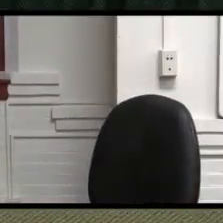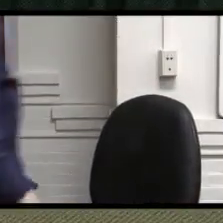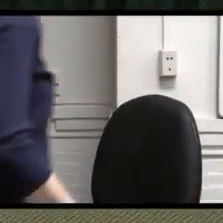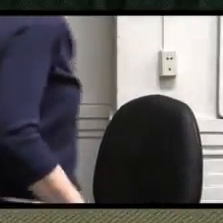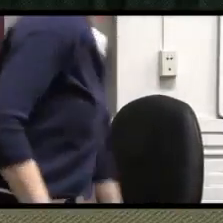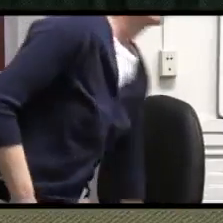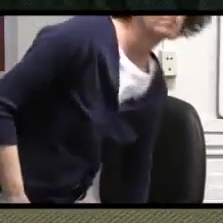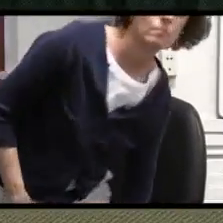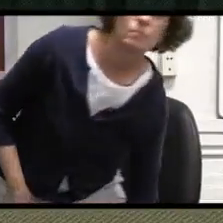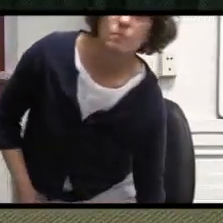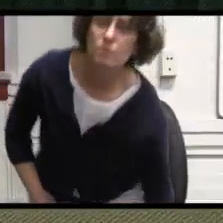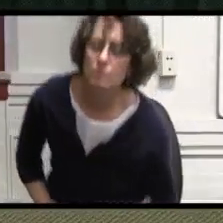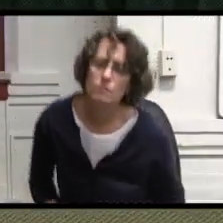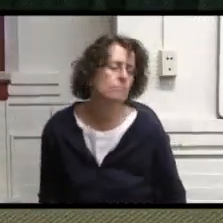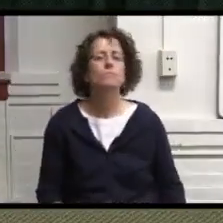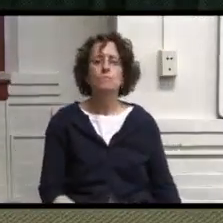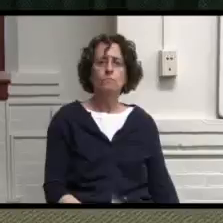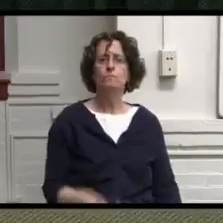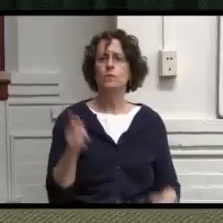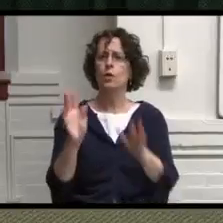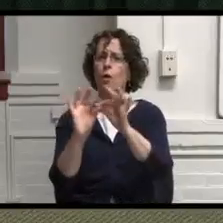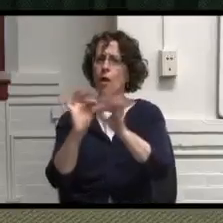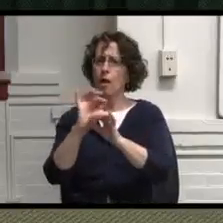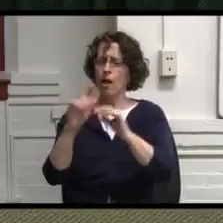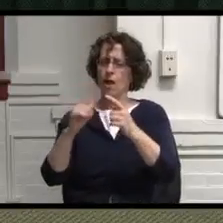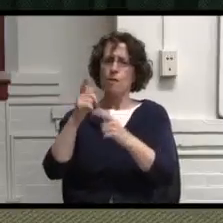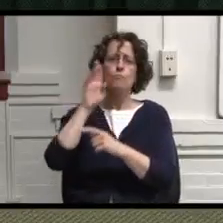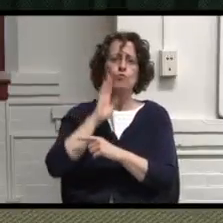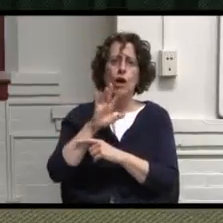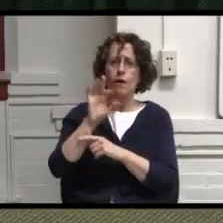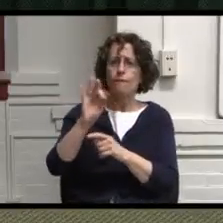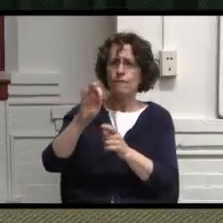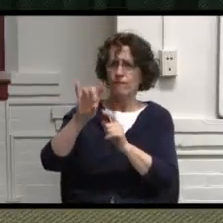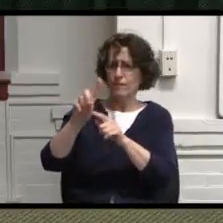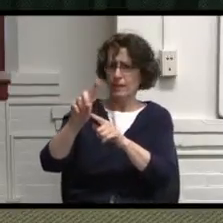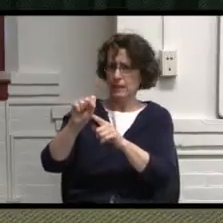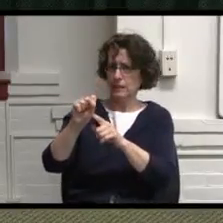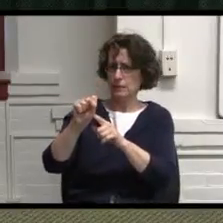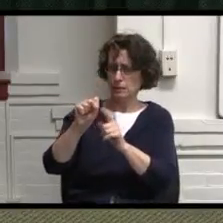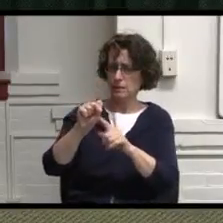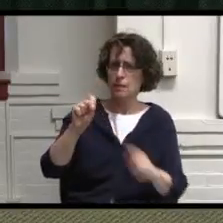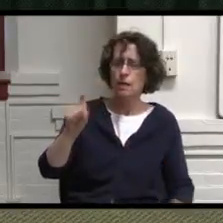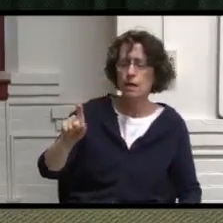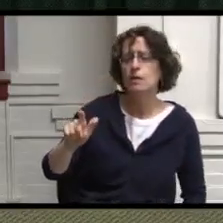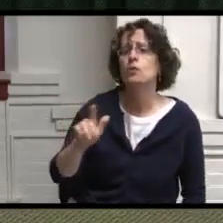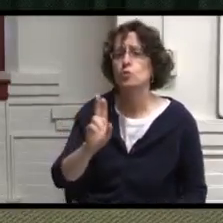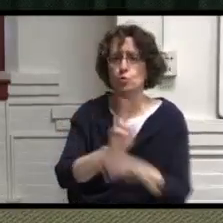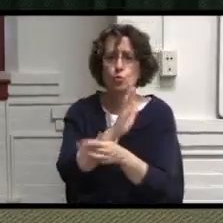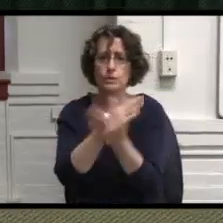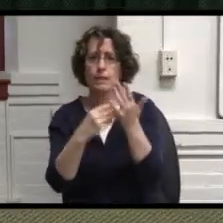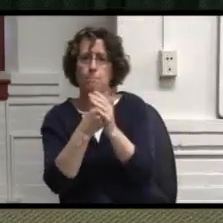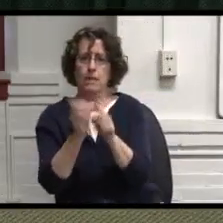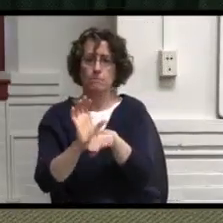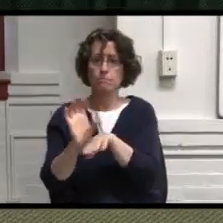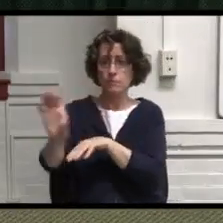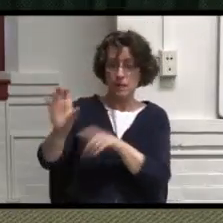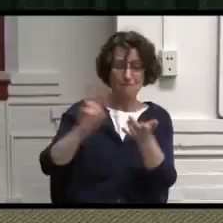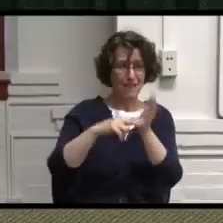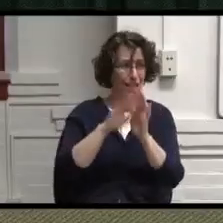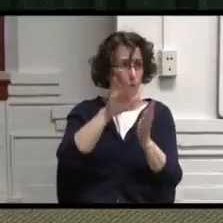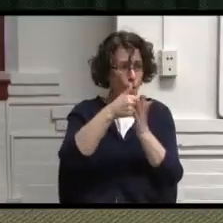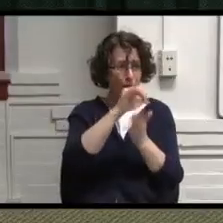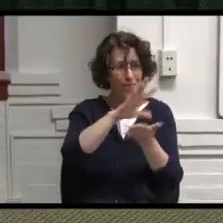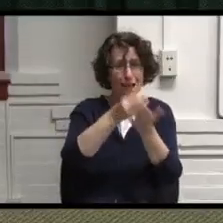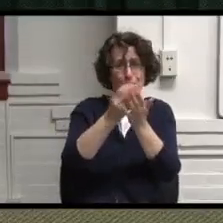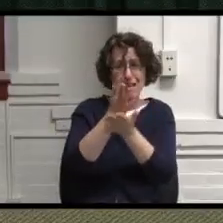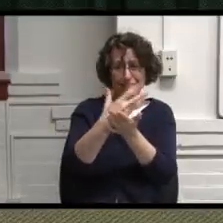Is it possible or likely that that this project would consume all of ours and the chunk? No. Okay, so not